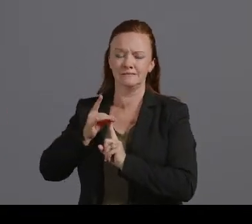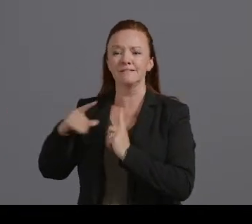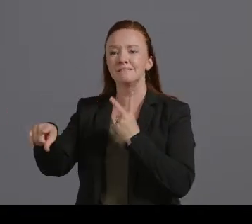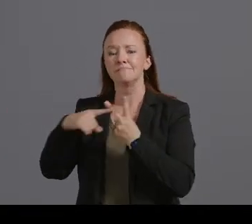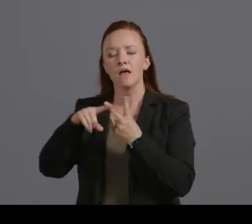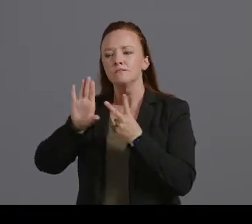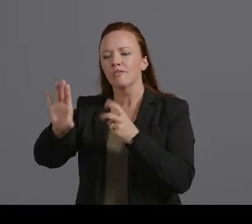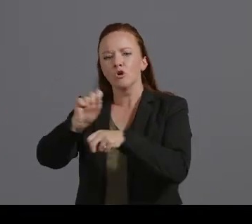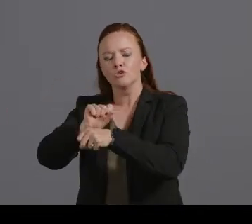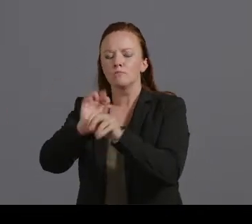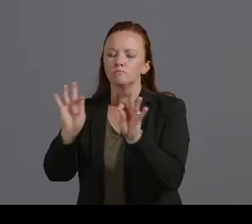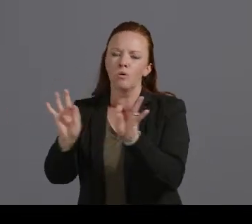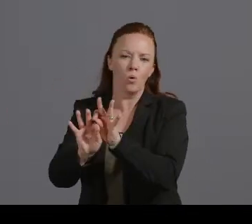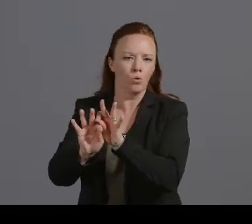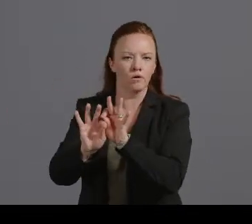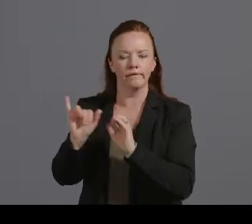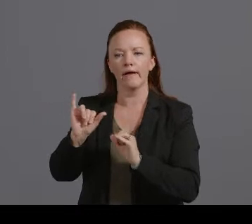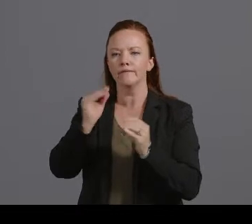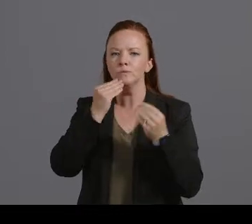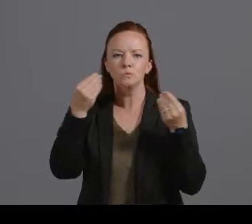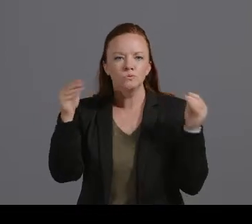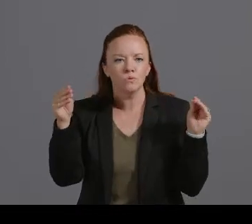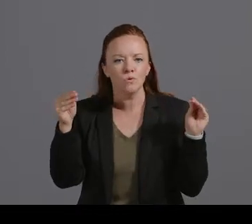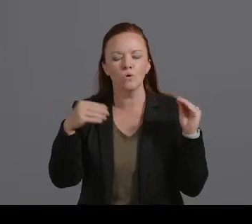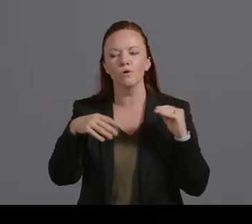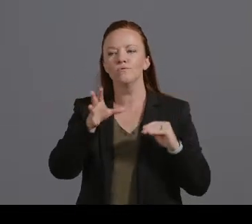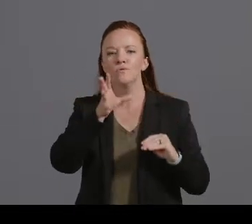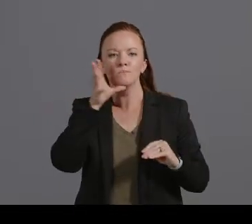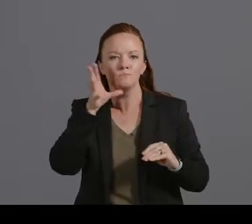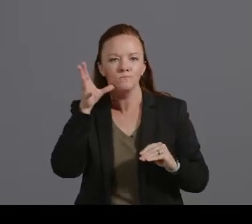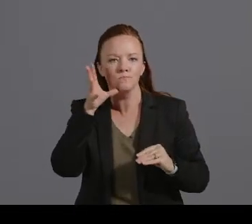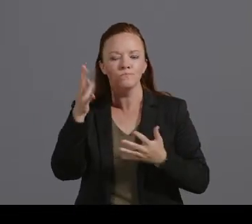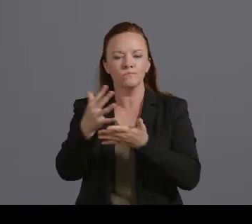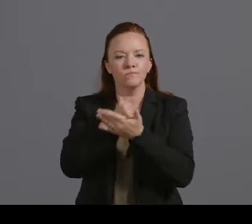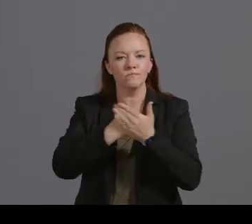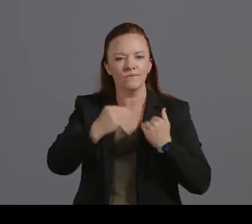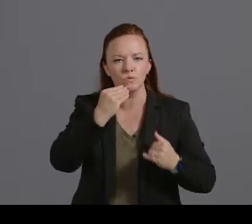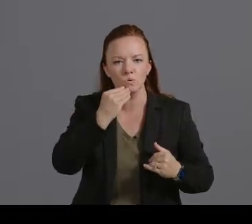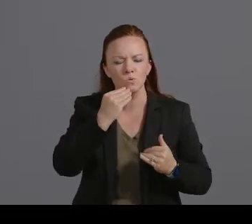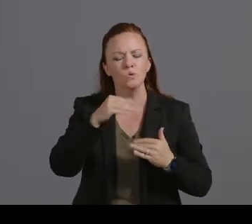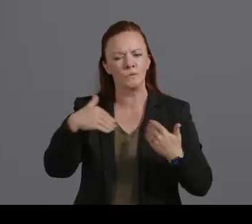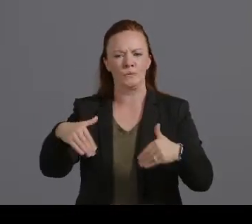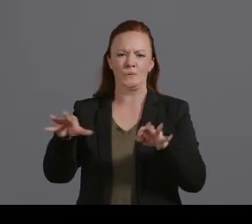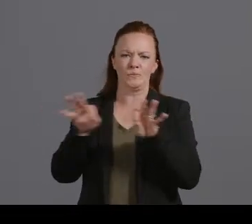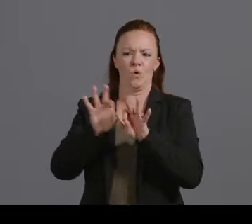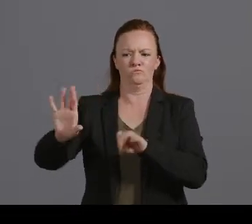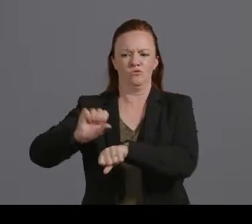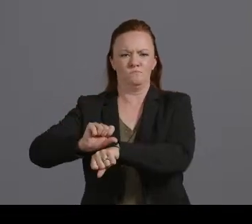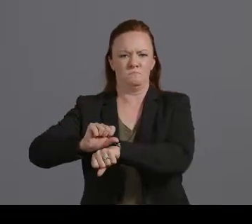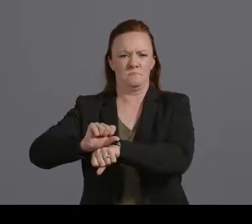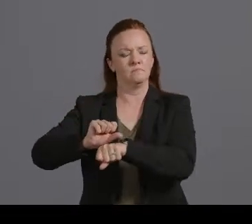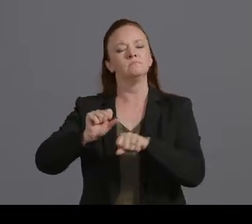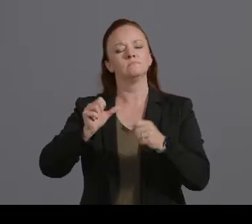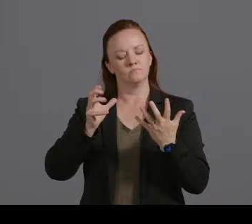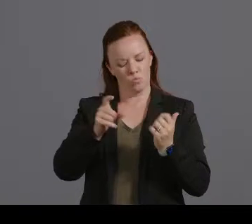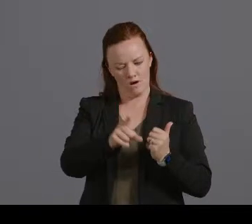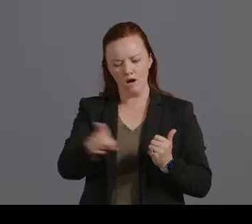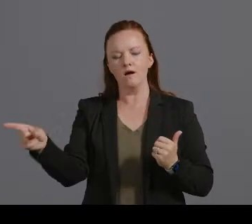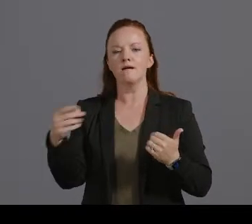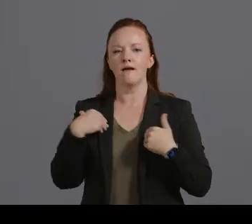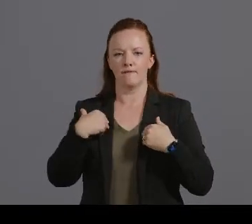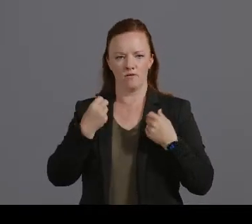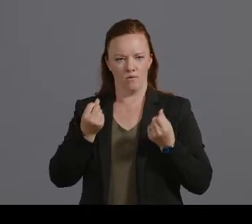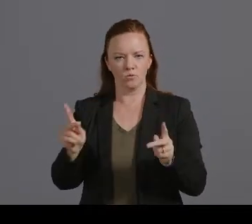These would be our grocery store workers, our agriculture, our food. And so we wanted to make sure that they had an opportunity to still